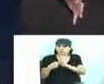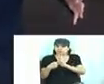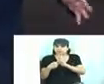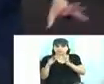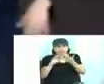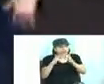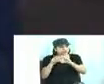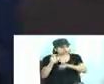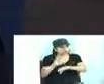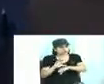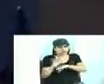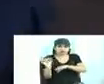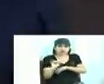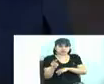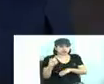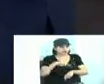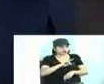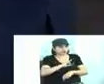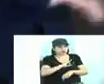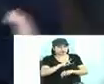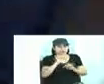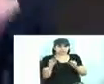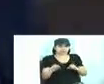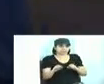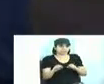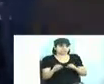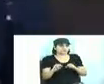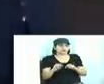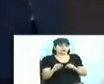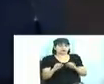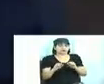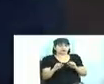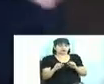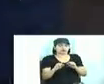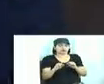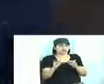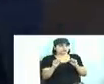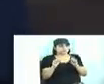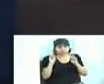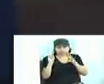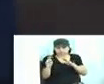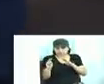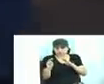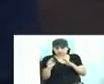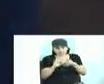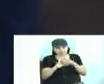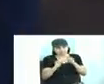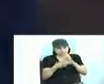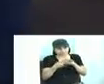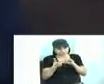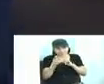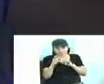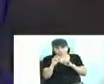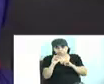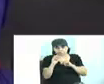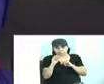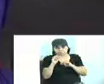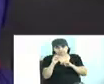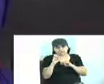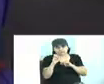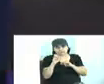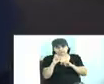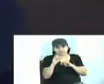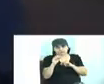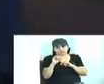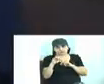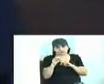us, you can look to the story in Genesis. You can look to some of the words of the prophet.